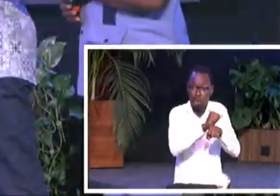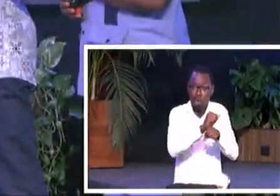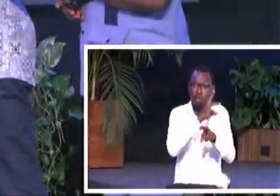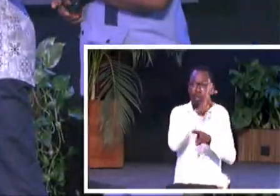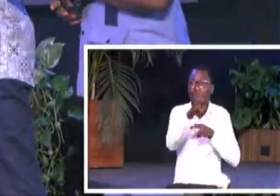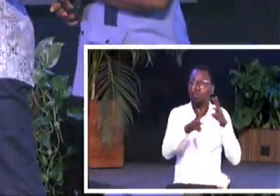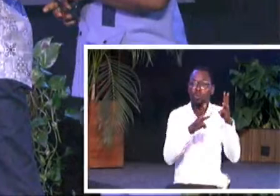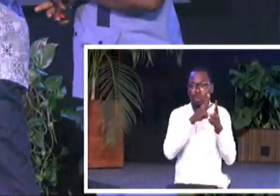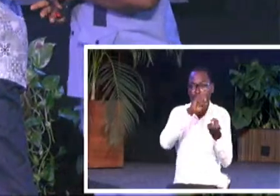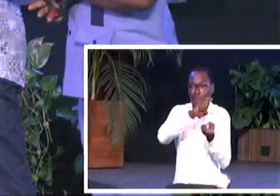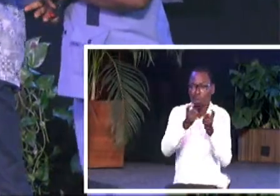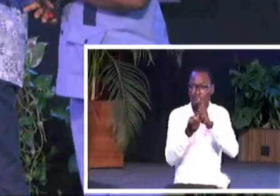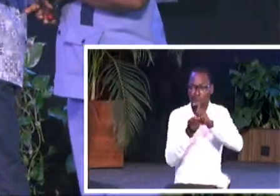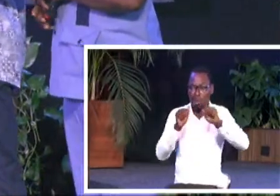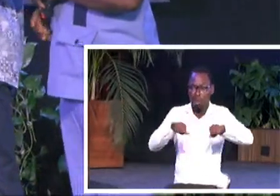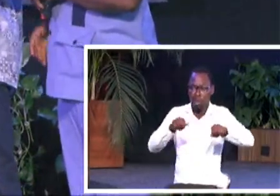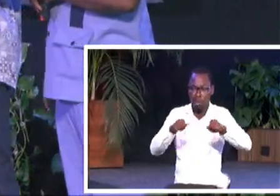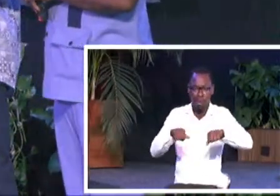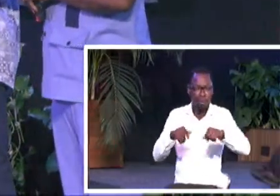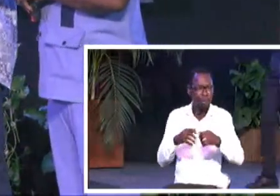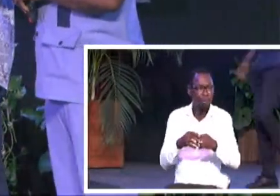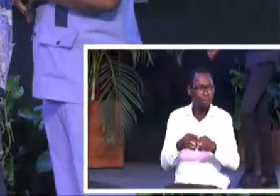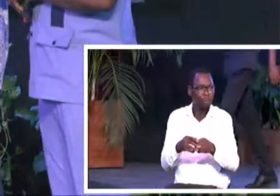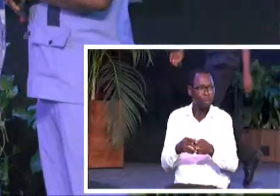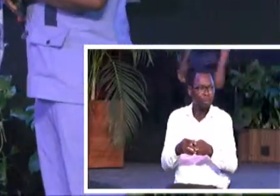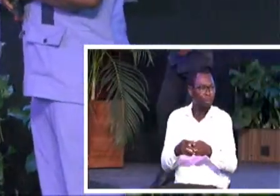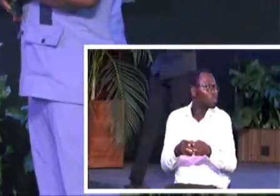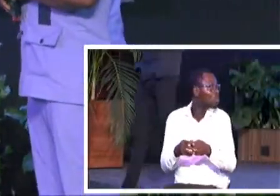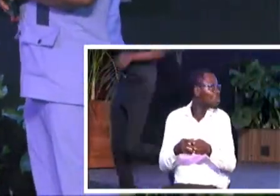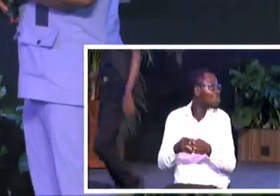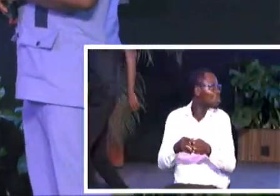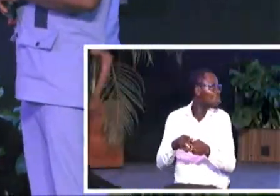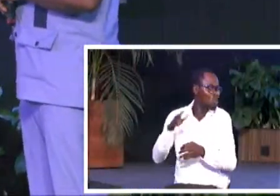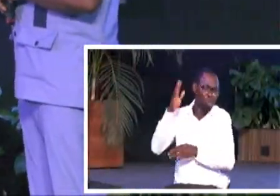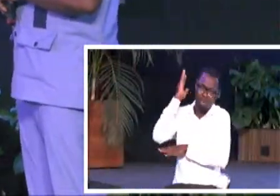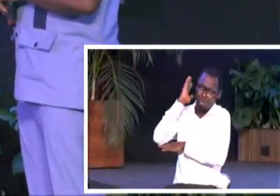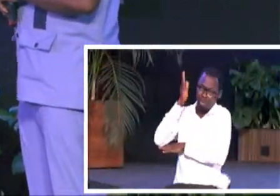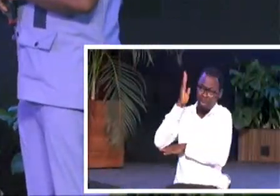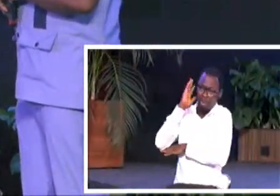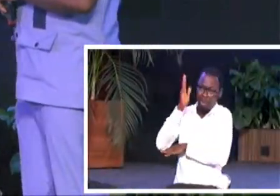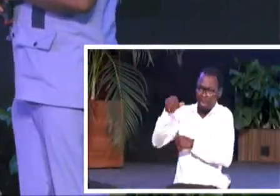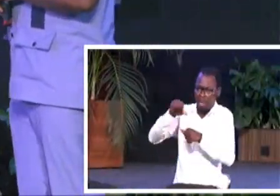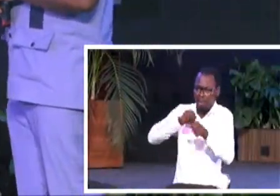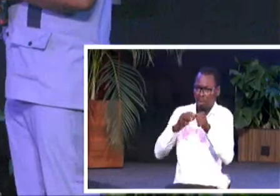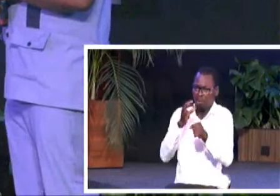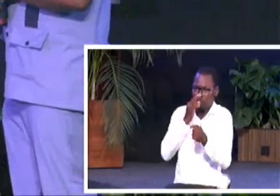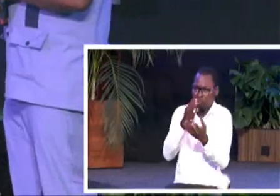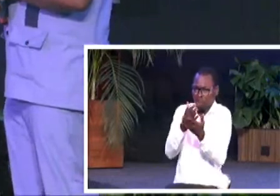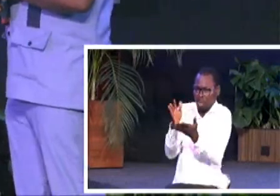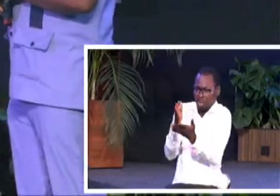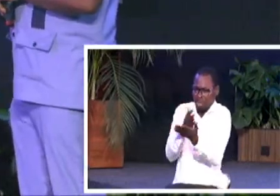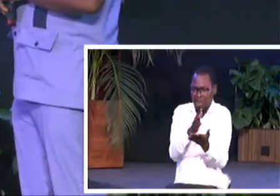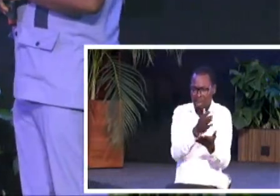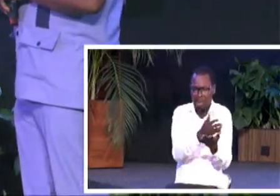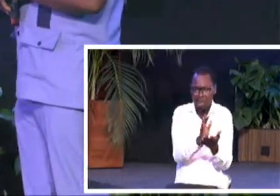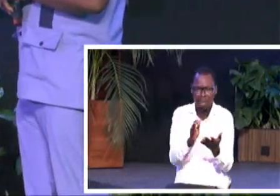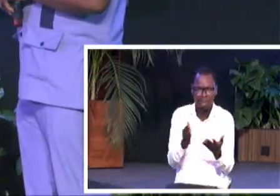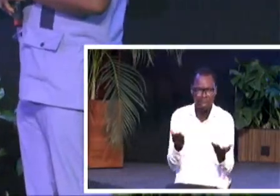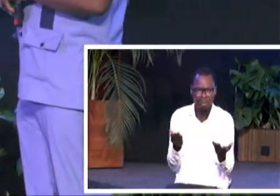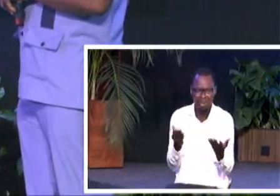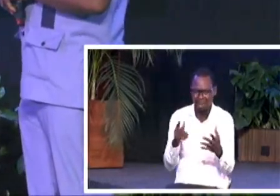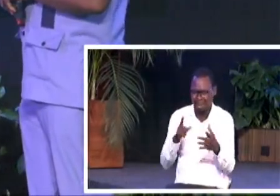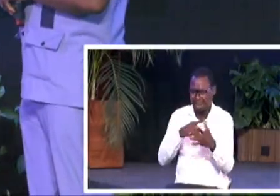slide was it meant to shock us? The slide about food security. Everyone is saying it, but you said in the next 10